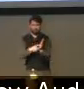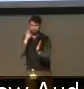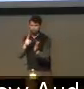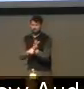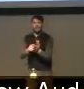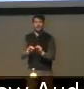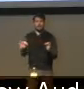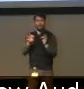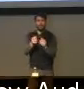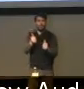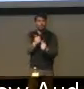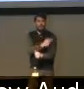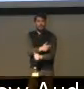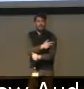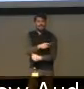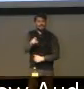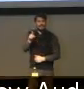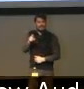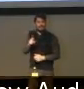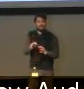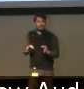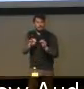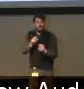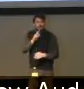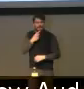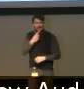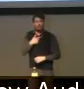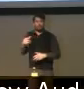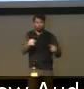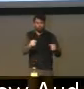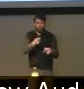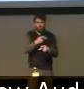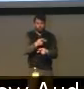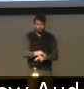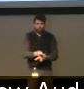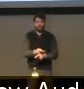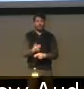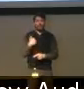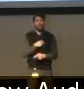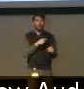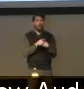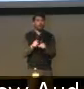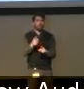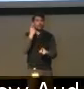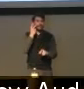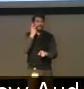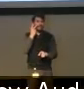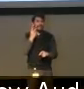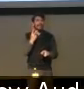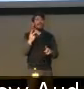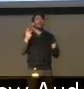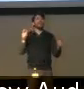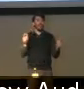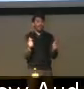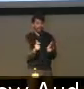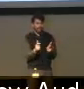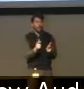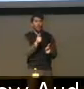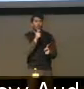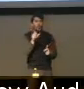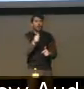move some of that care back in and make sure that we're avoiding harm on the other side of this as well. So we want to make sure that those things are